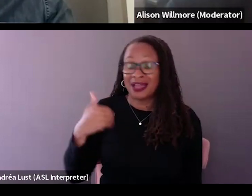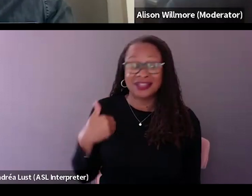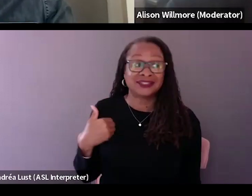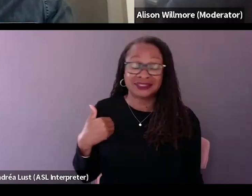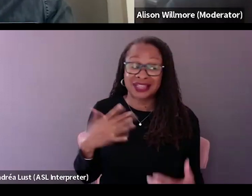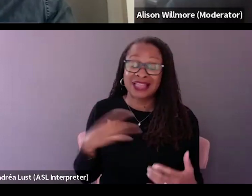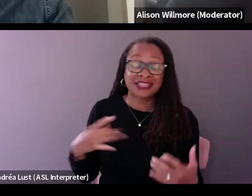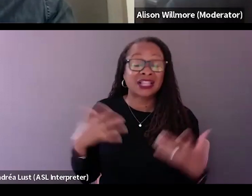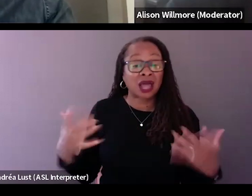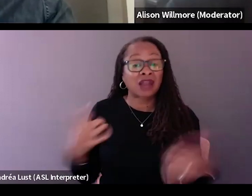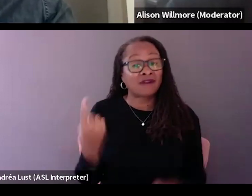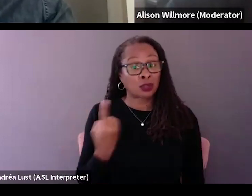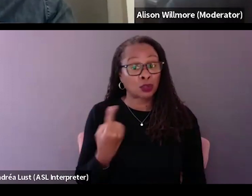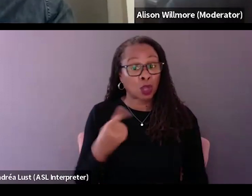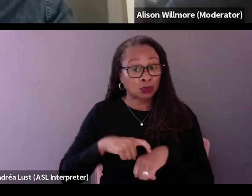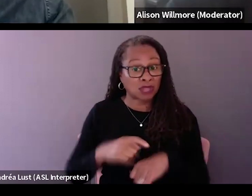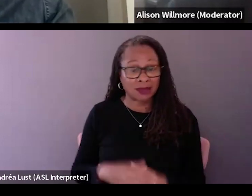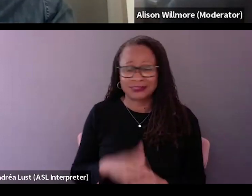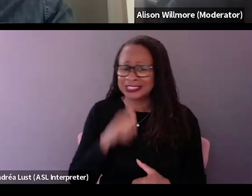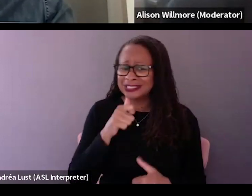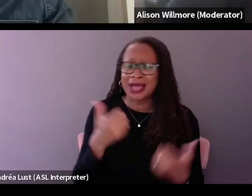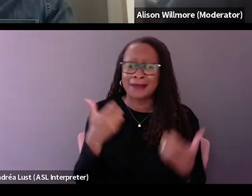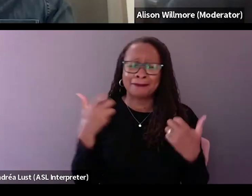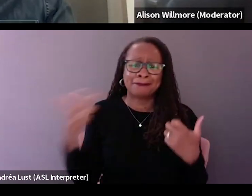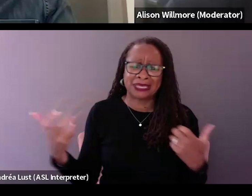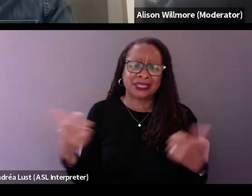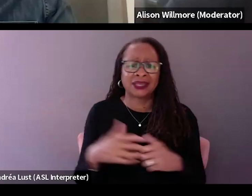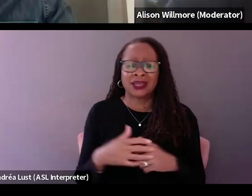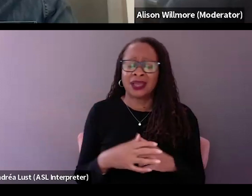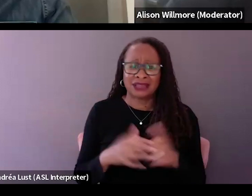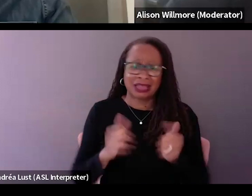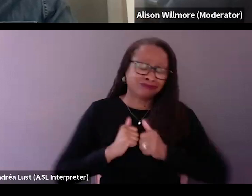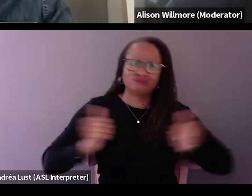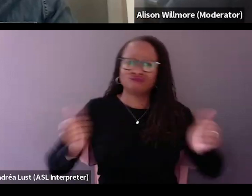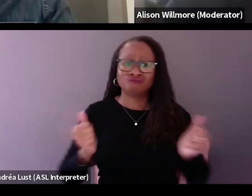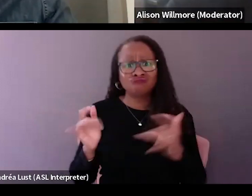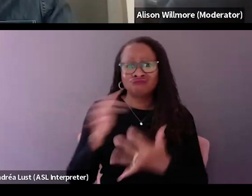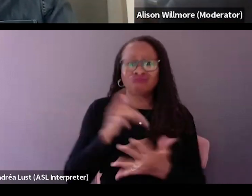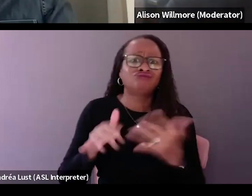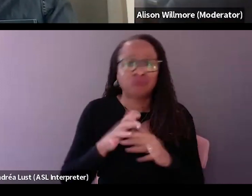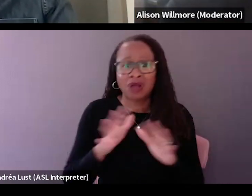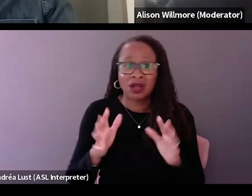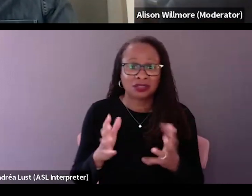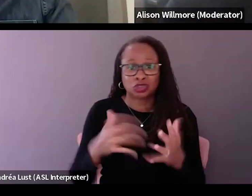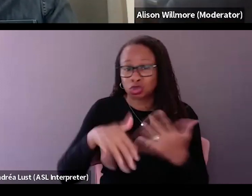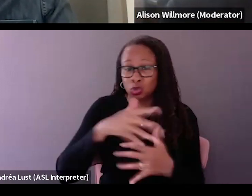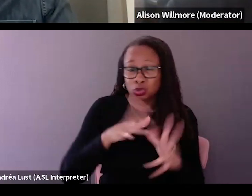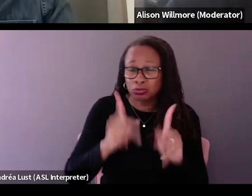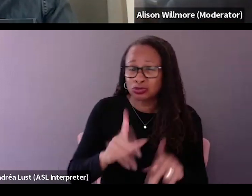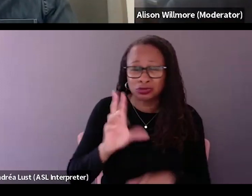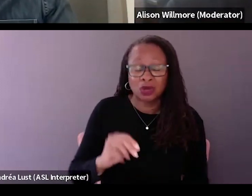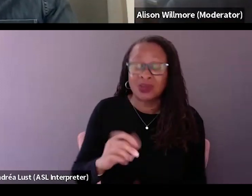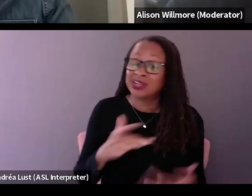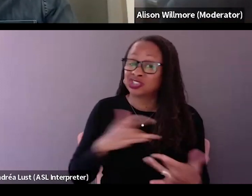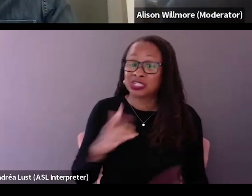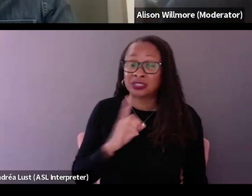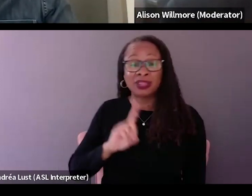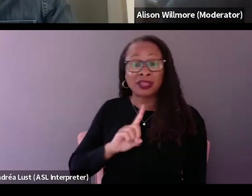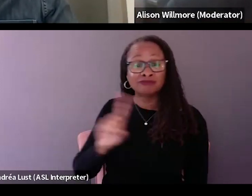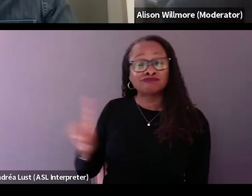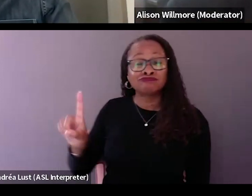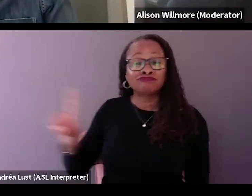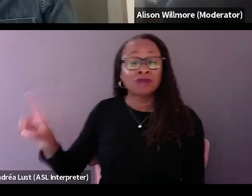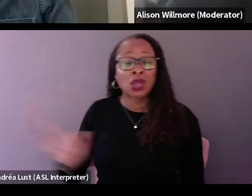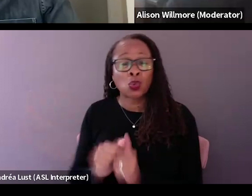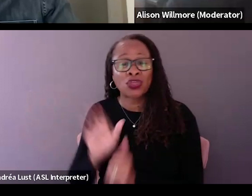with, alone with her dogs. Like she would kind of wander off and I would say to my crew, like it was tough because we were flying to an